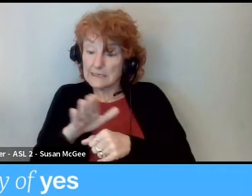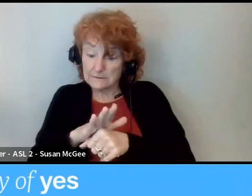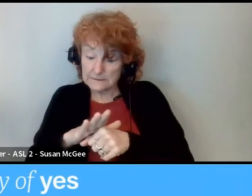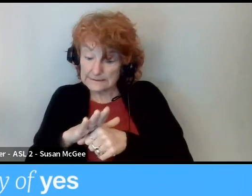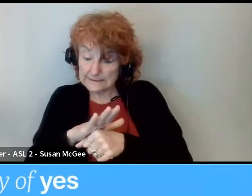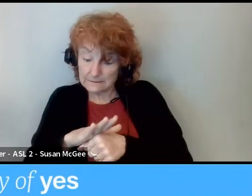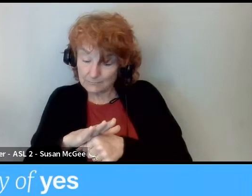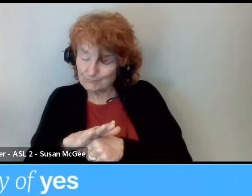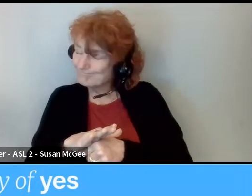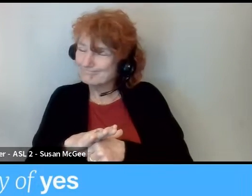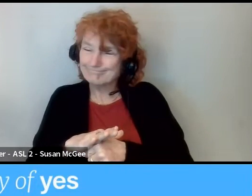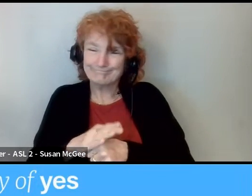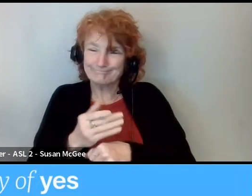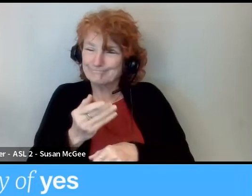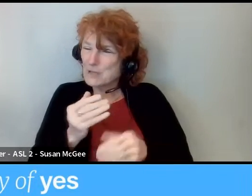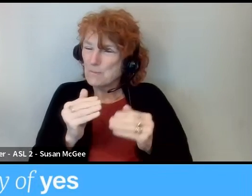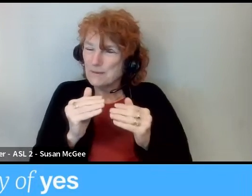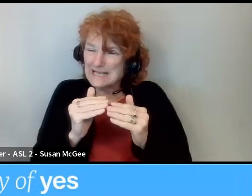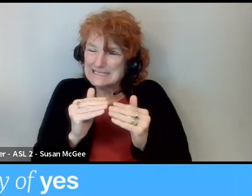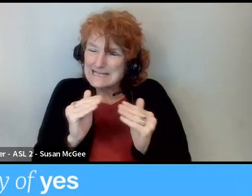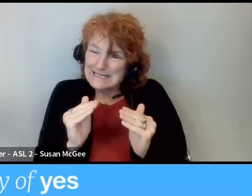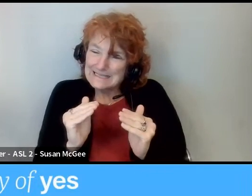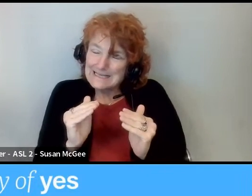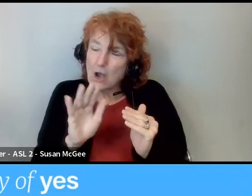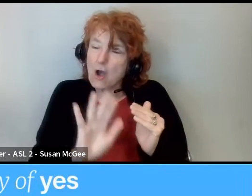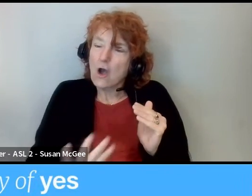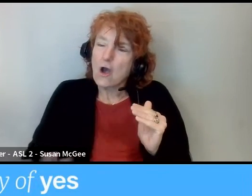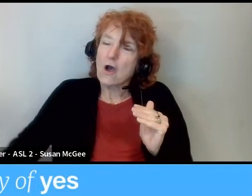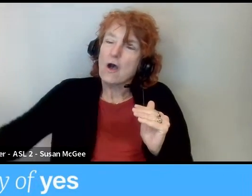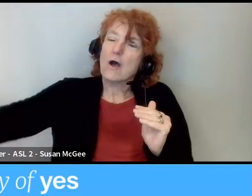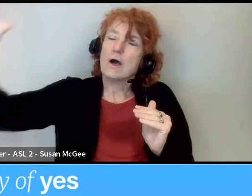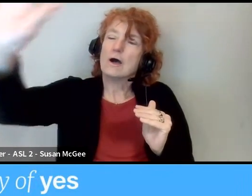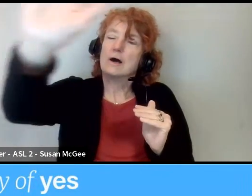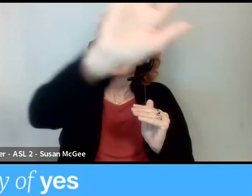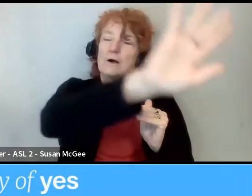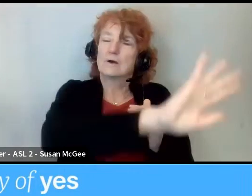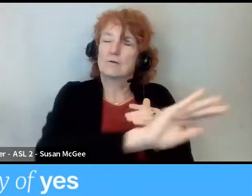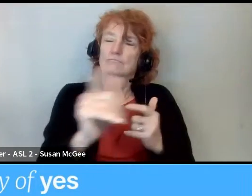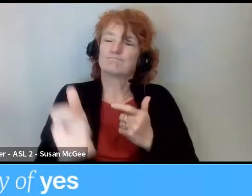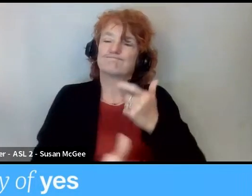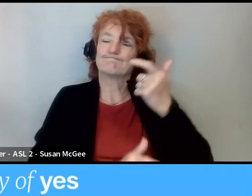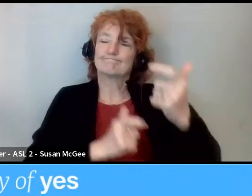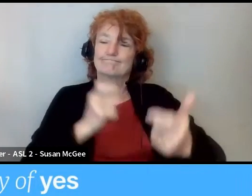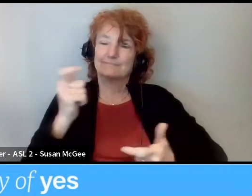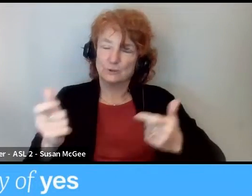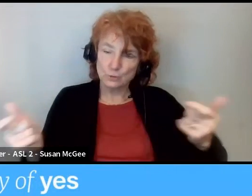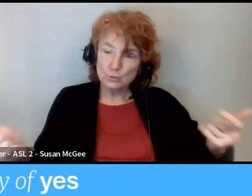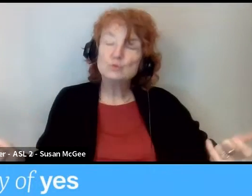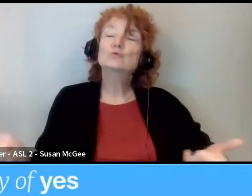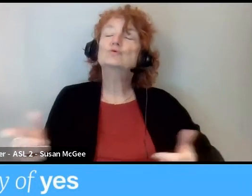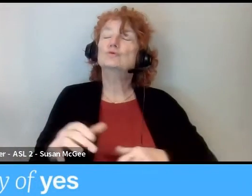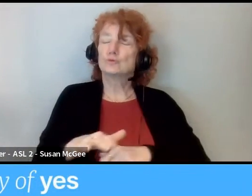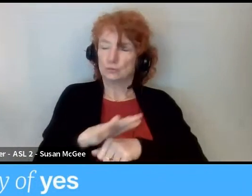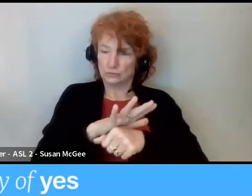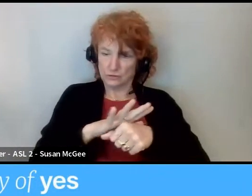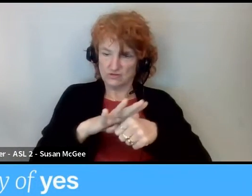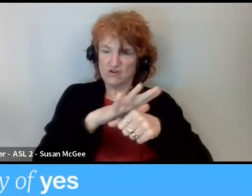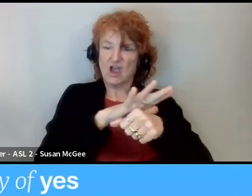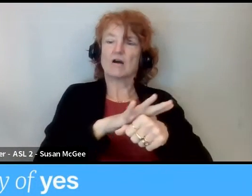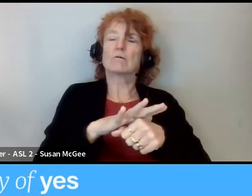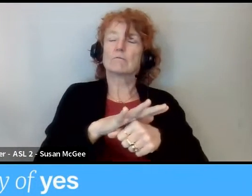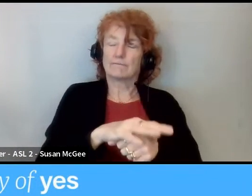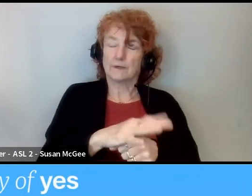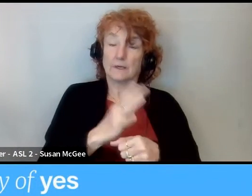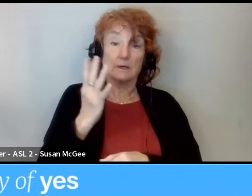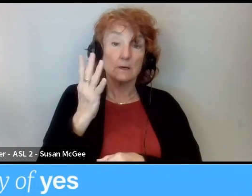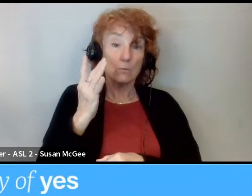a little bit of housing across the broadest possible geography. And the idea there is that if we do a